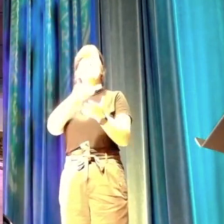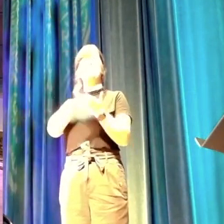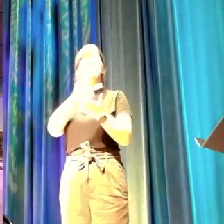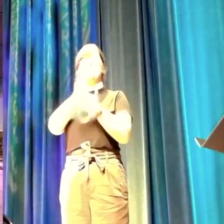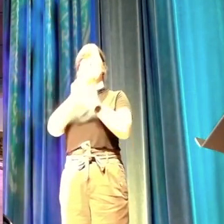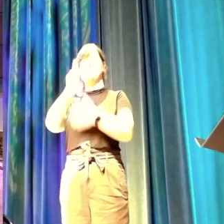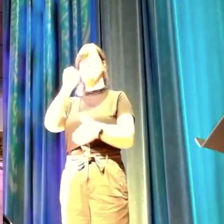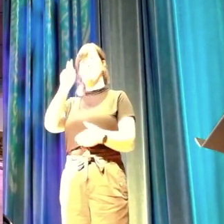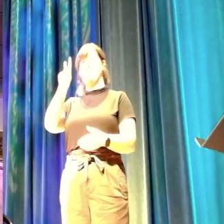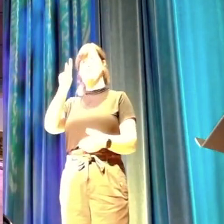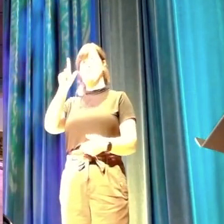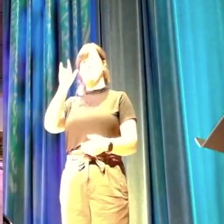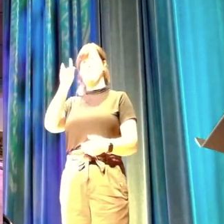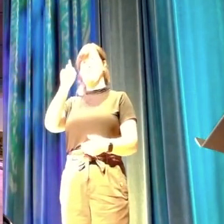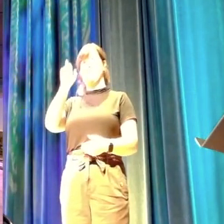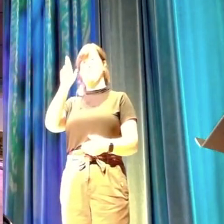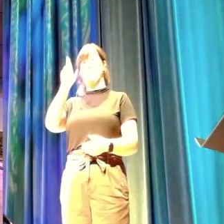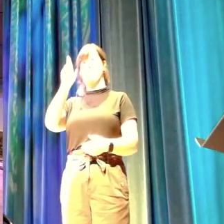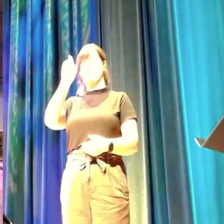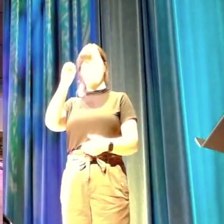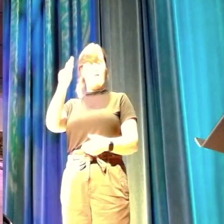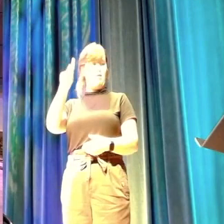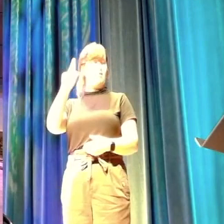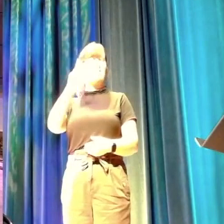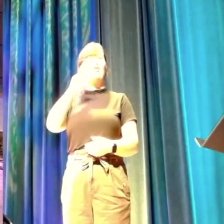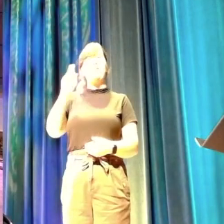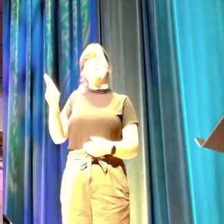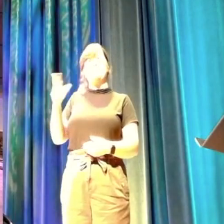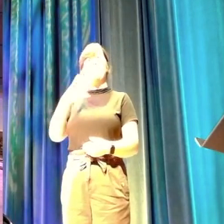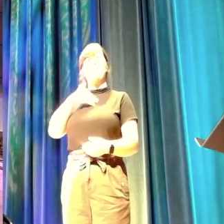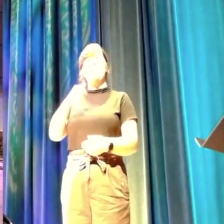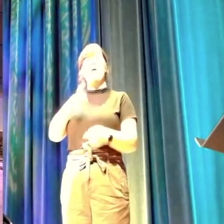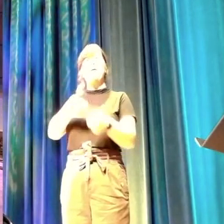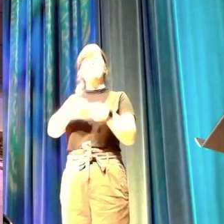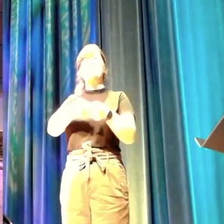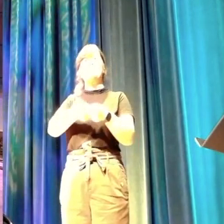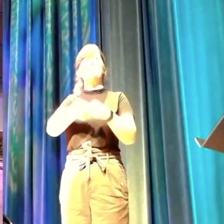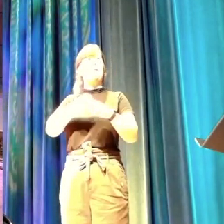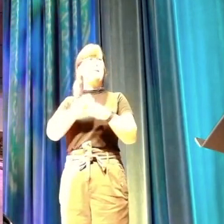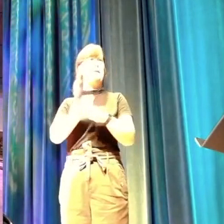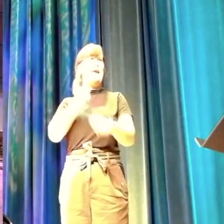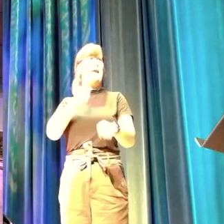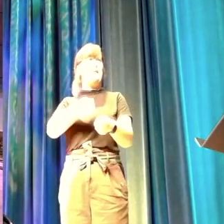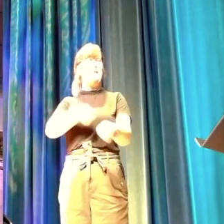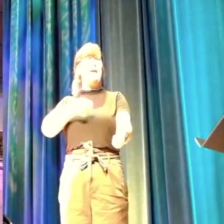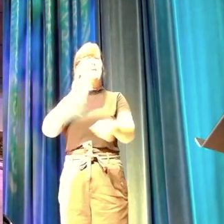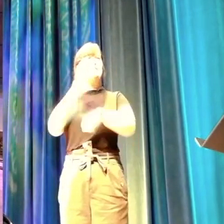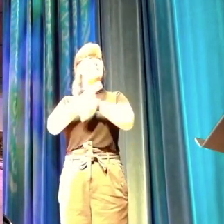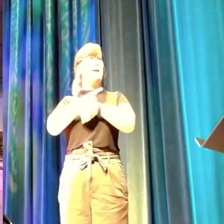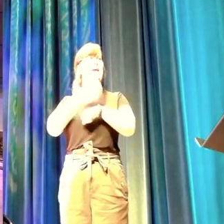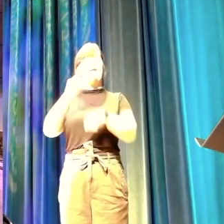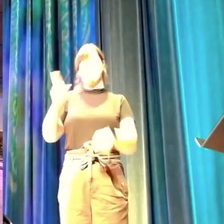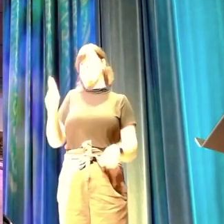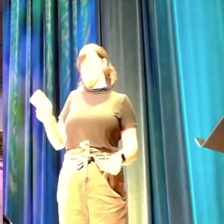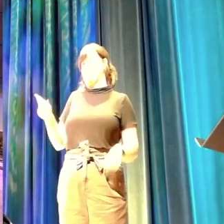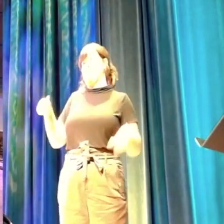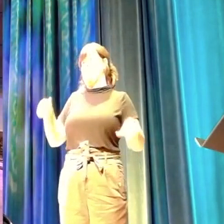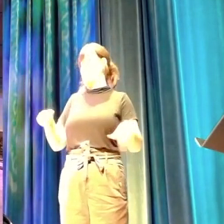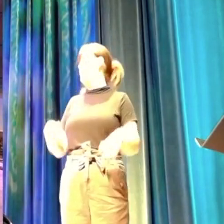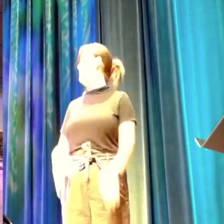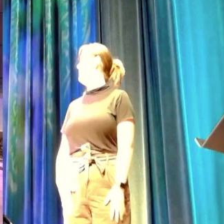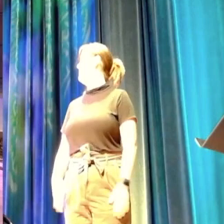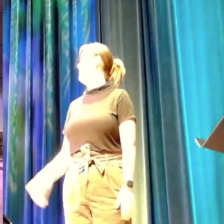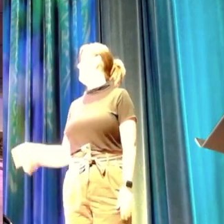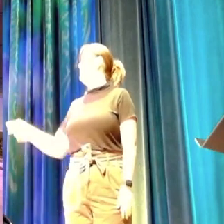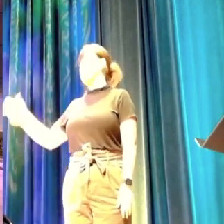at Little Rock, for the history of White Cane Day and the field of orientation and mobility. Good afternoon.